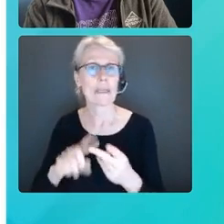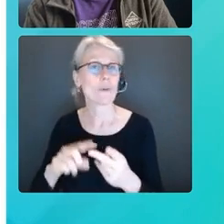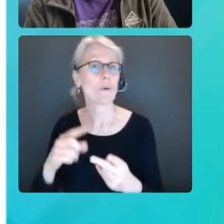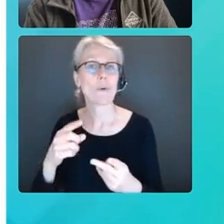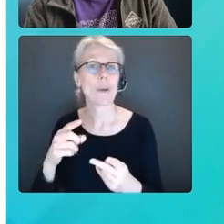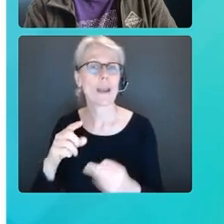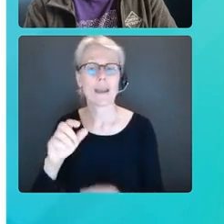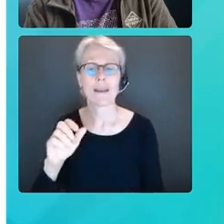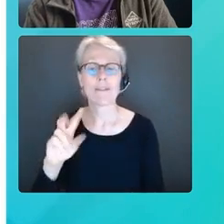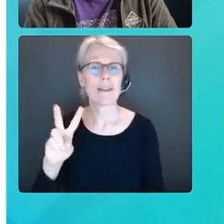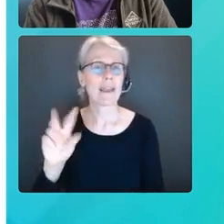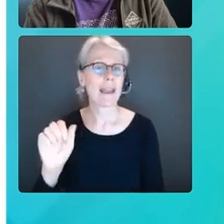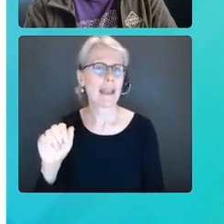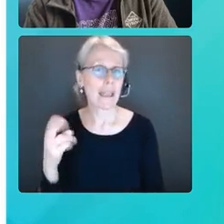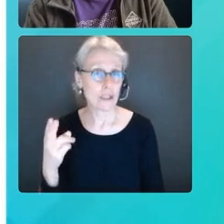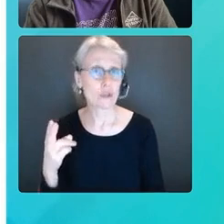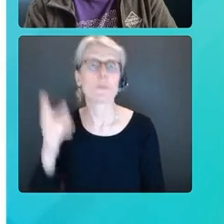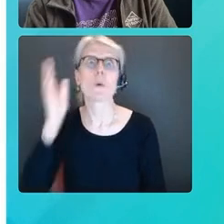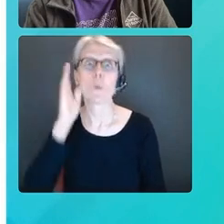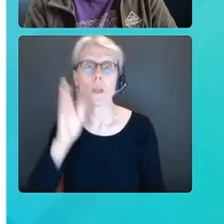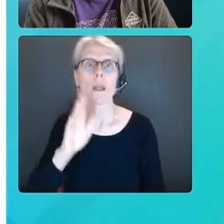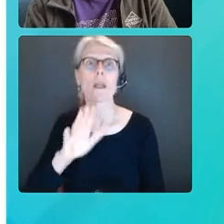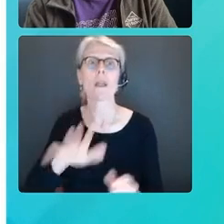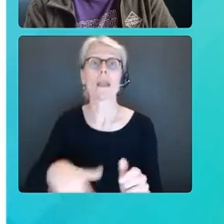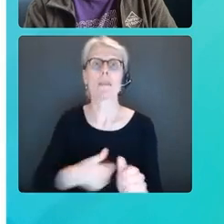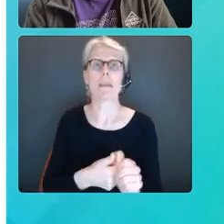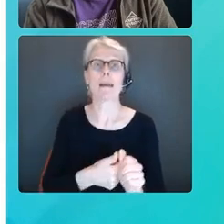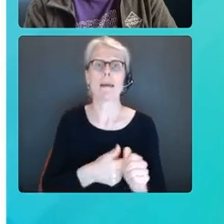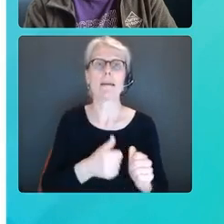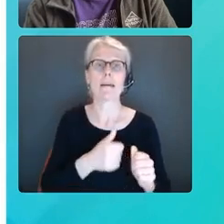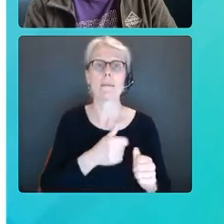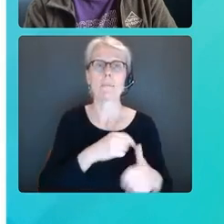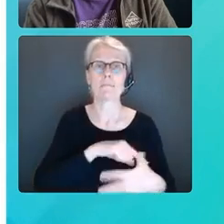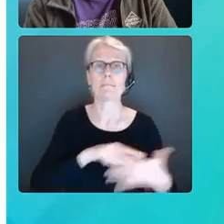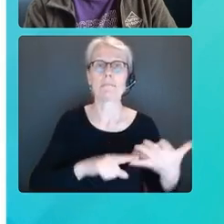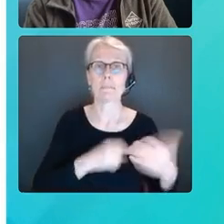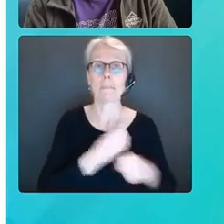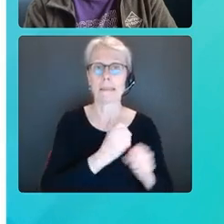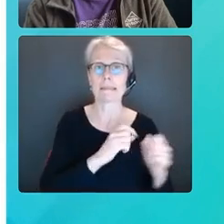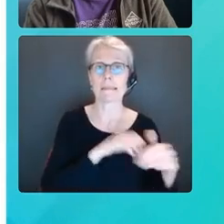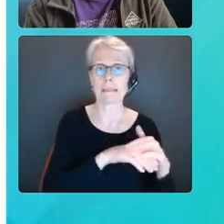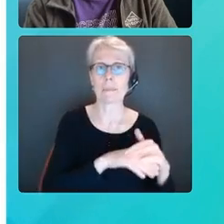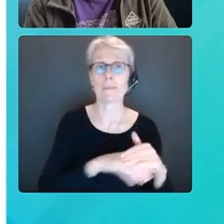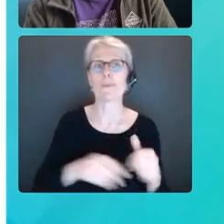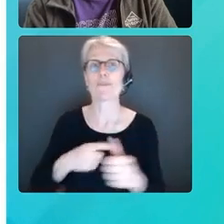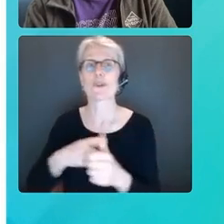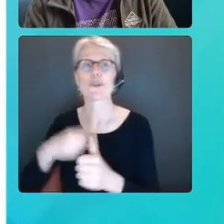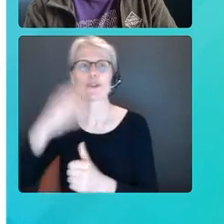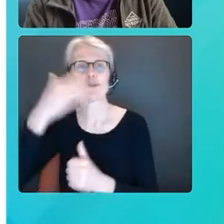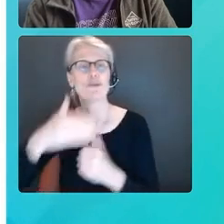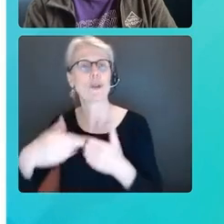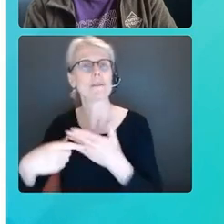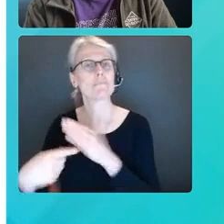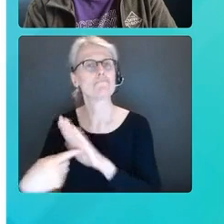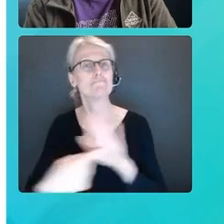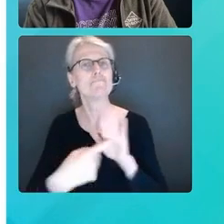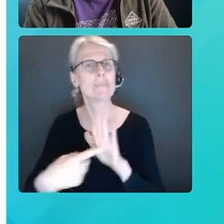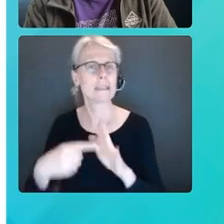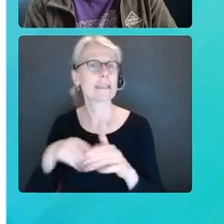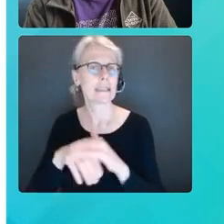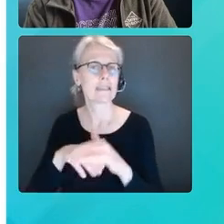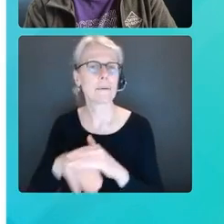eventually, yes, we will get to the back end, but we had to start with the front end first. For survey, I think